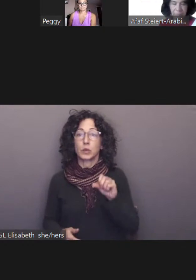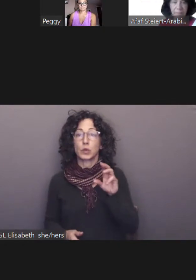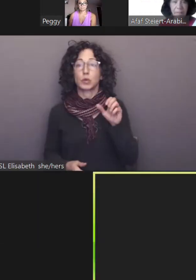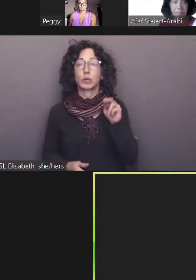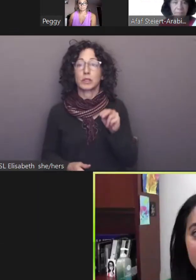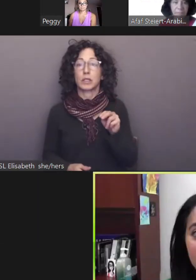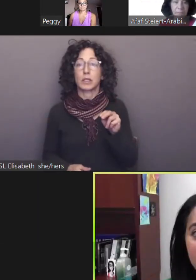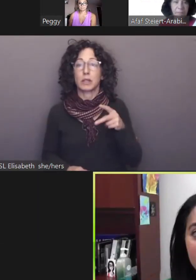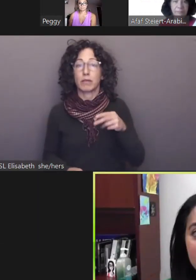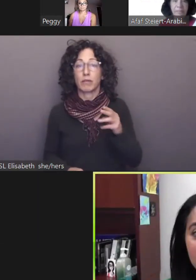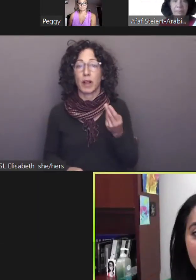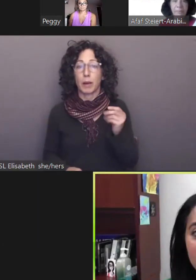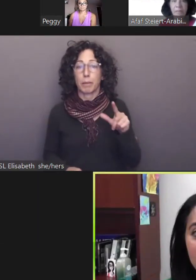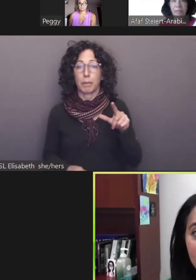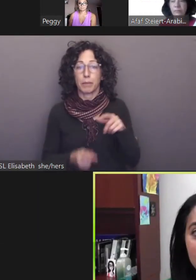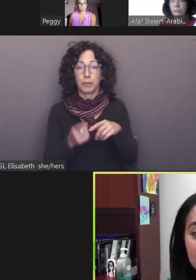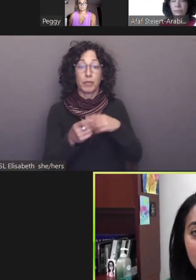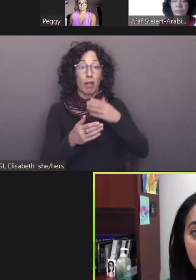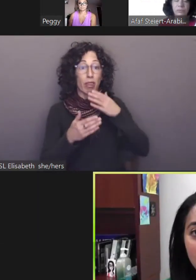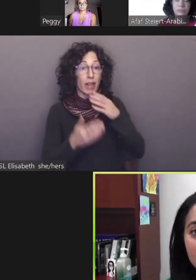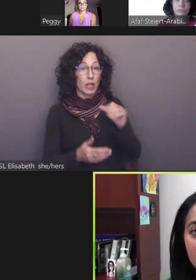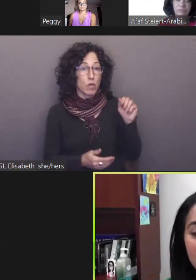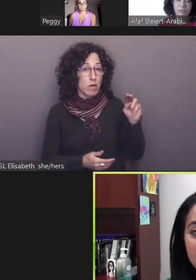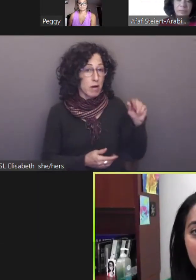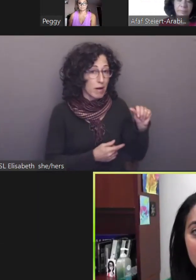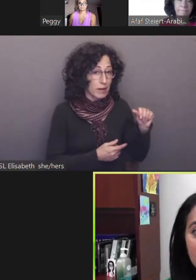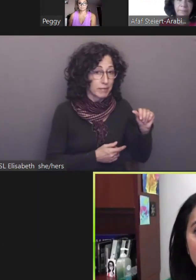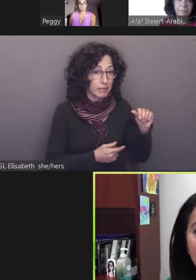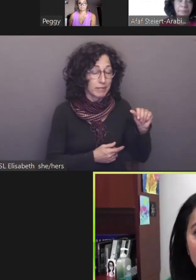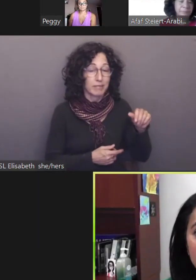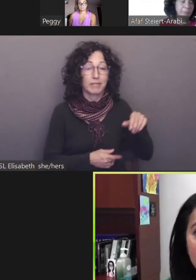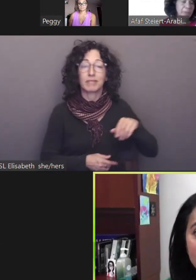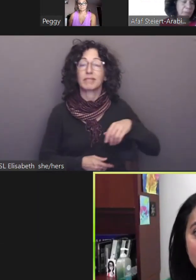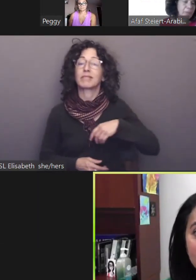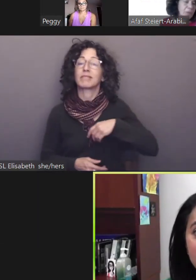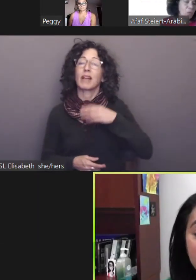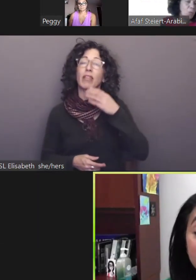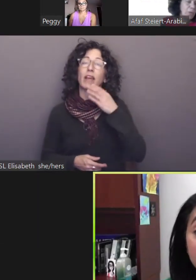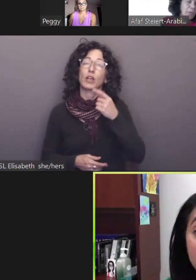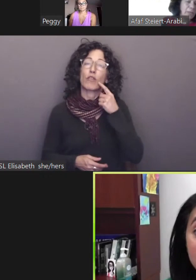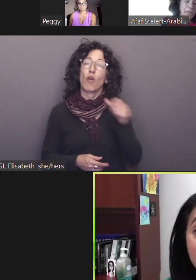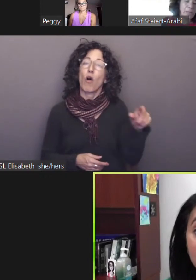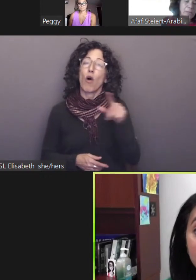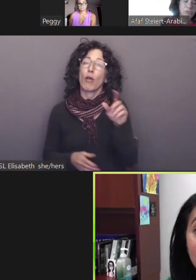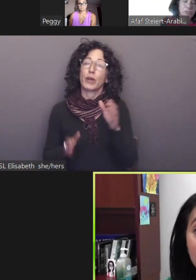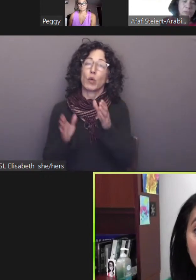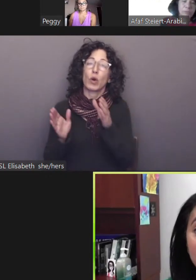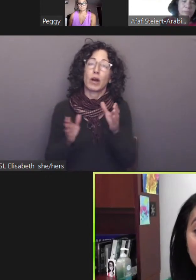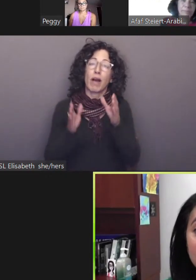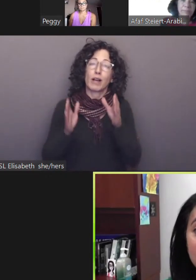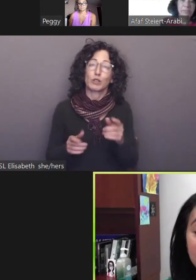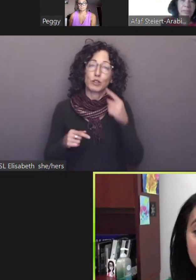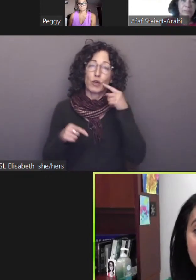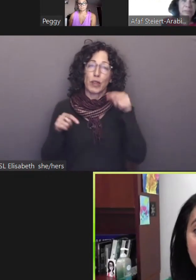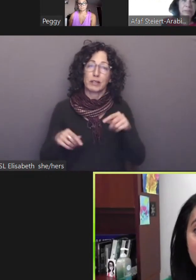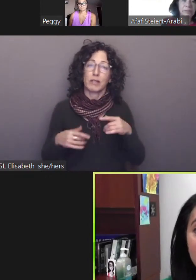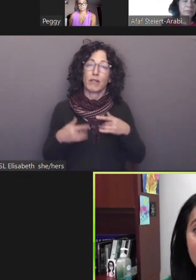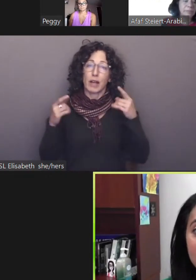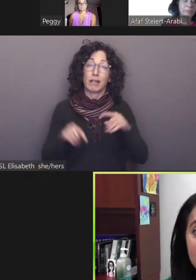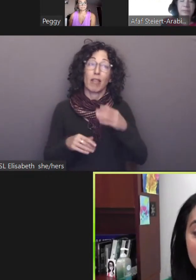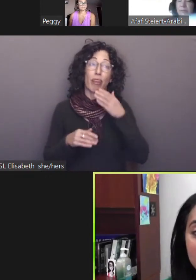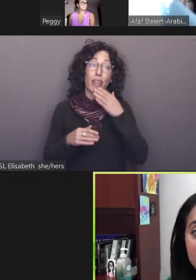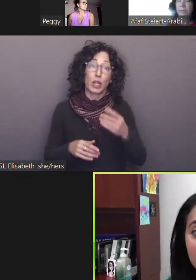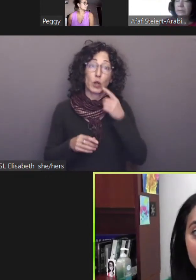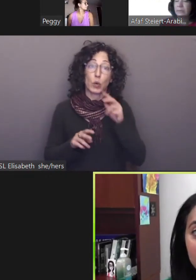Thank you, Anna, and thank you to all who have helped organize this event, and thank you for everyone who is attending.